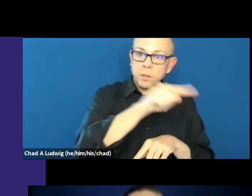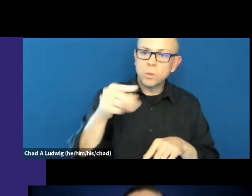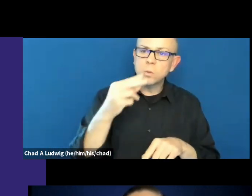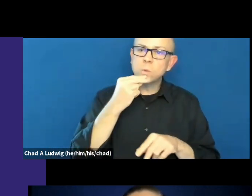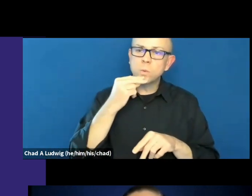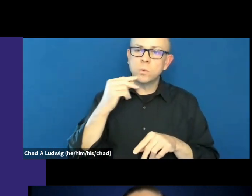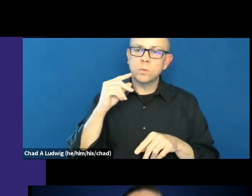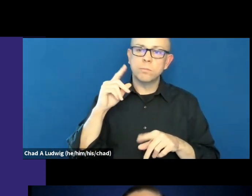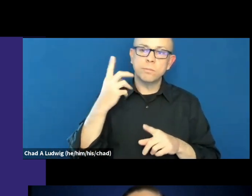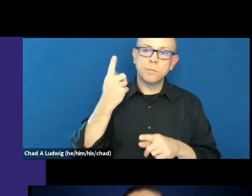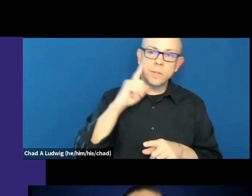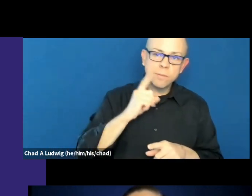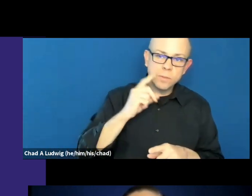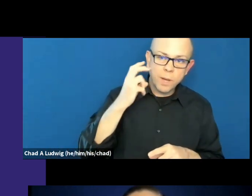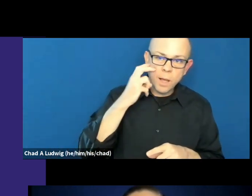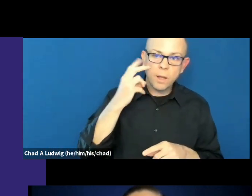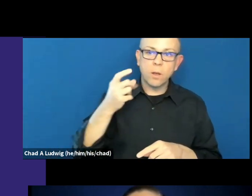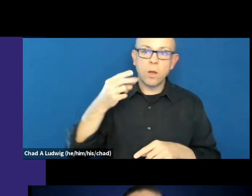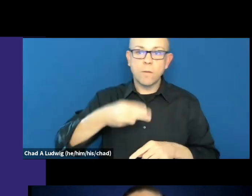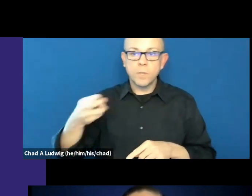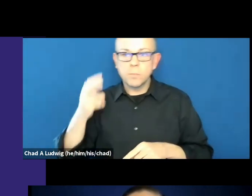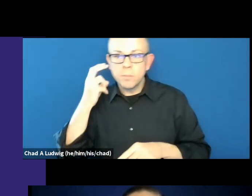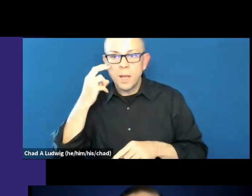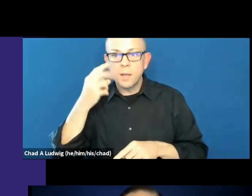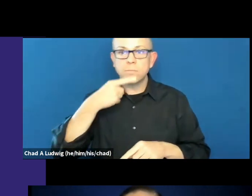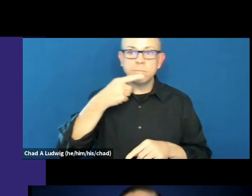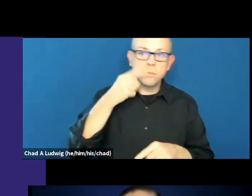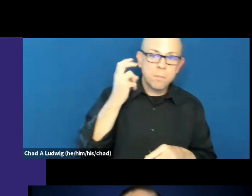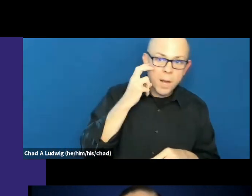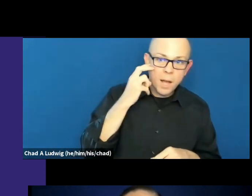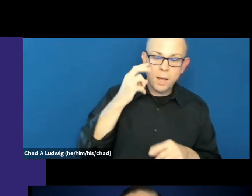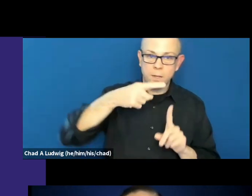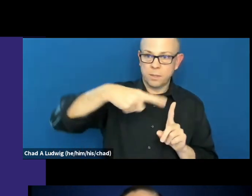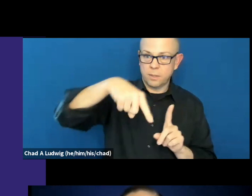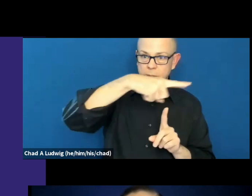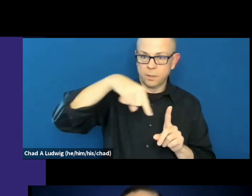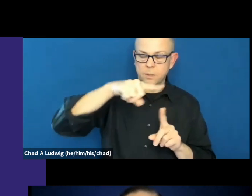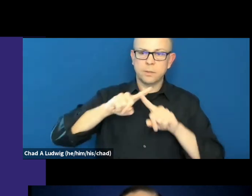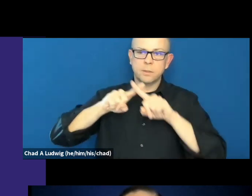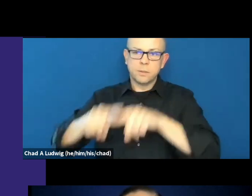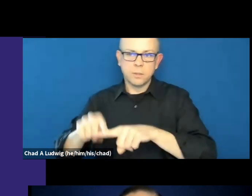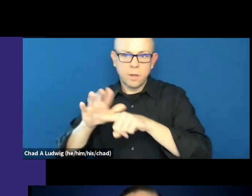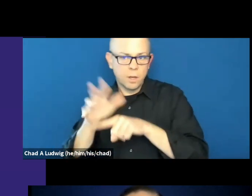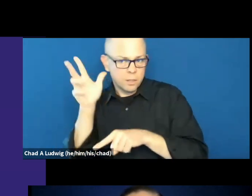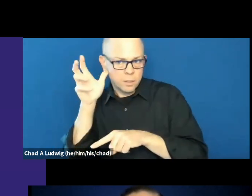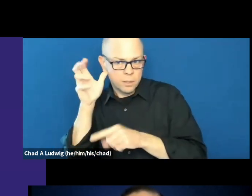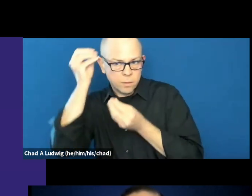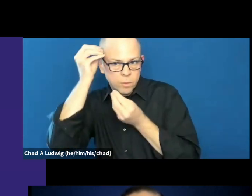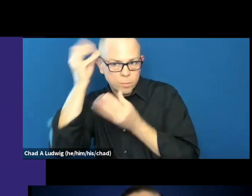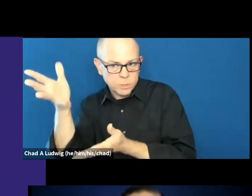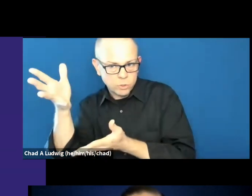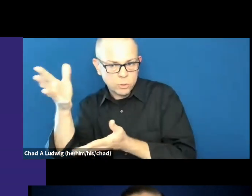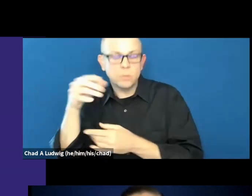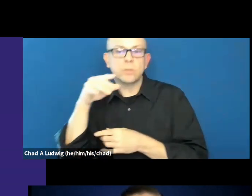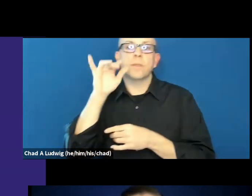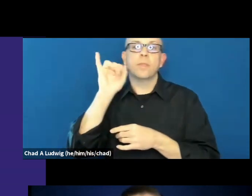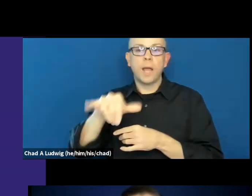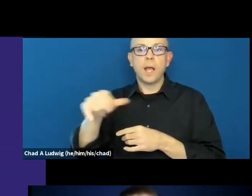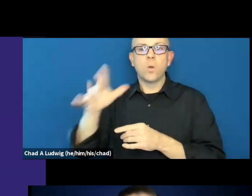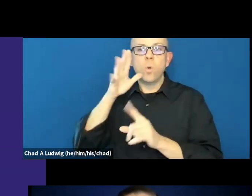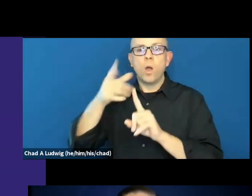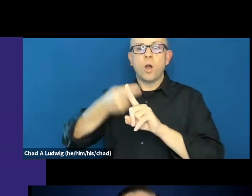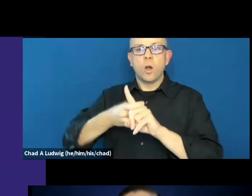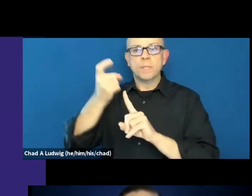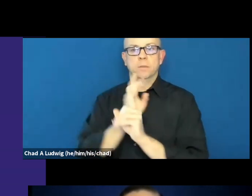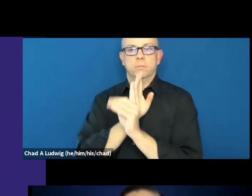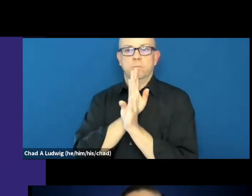screen readers. So people out there who are deafblind or hard of hearing and blind or hearing and blind and rely on the